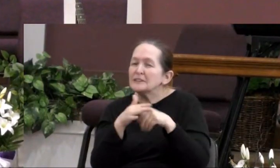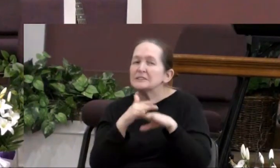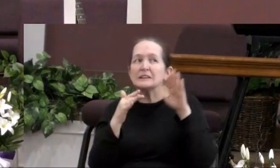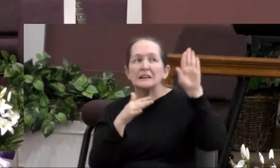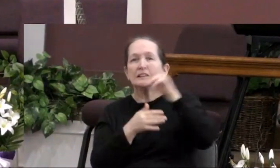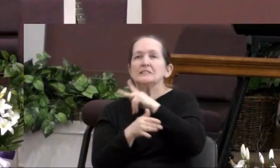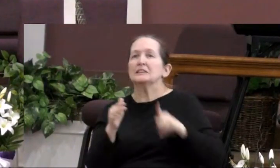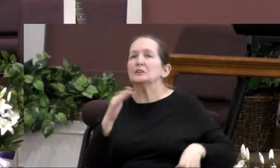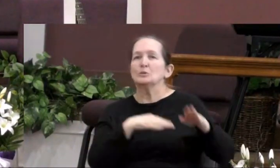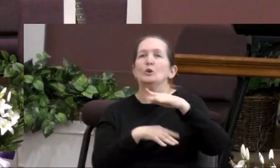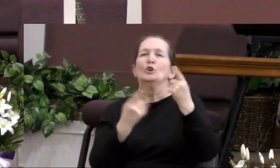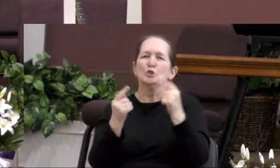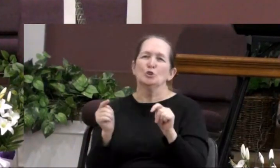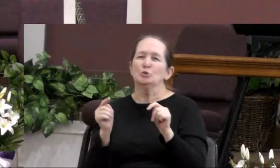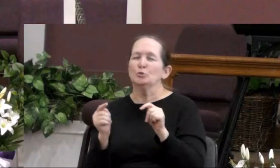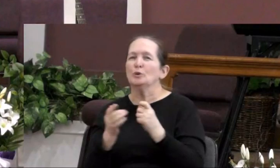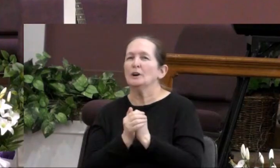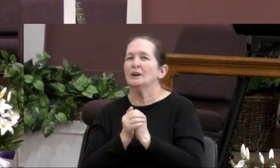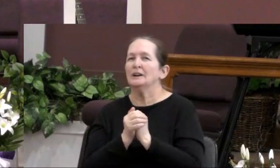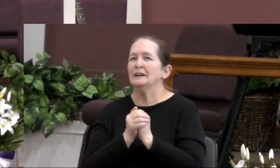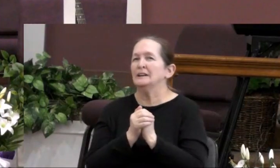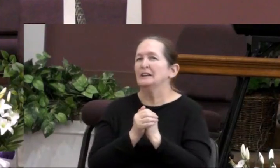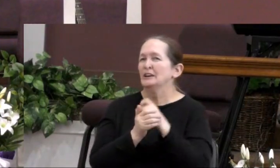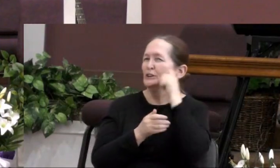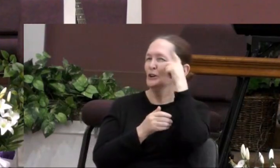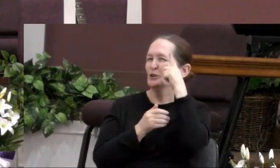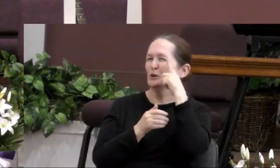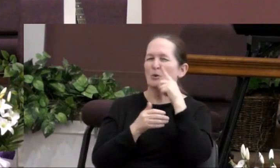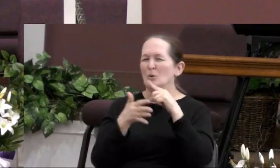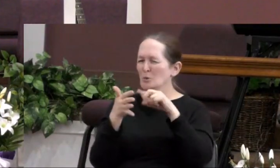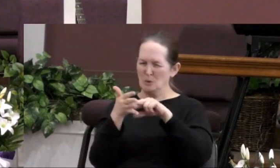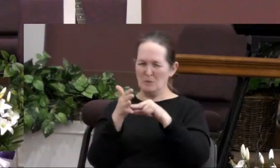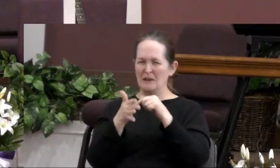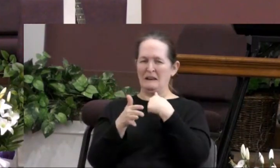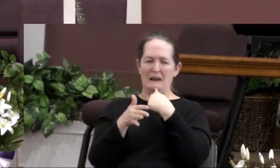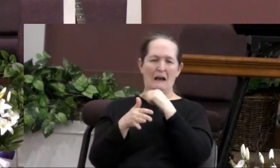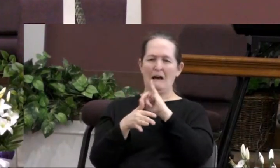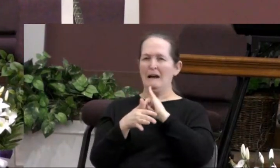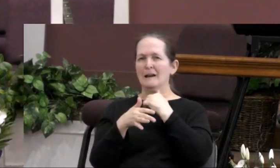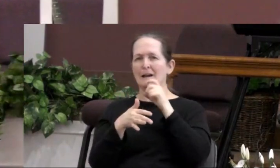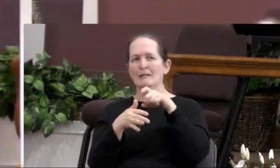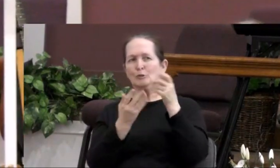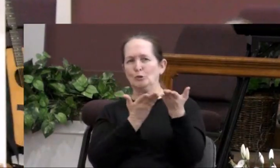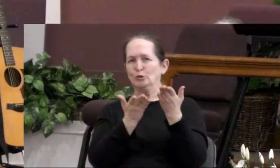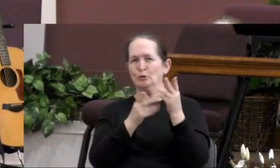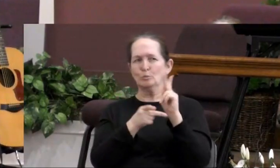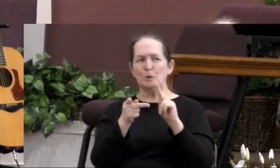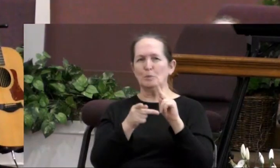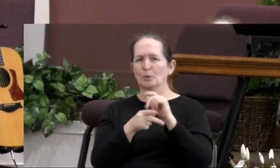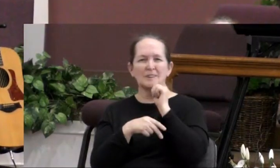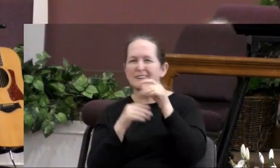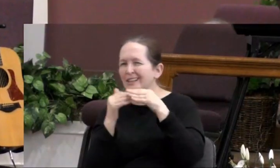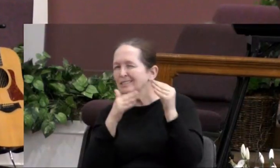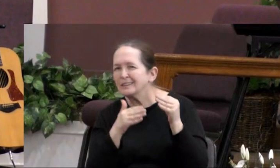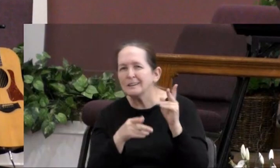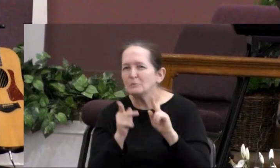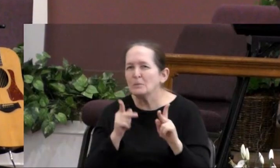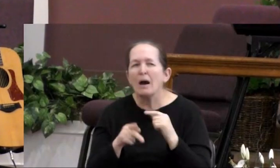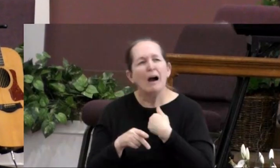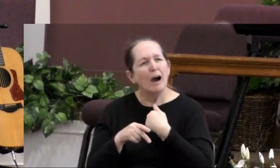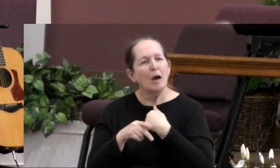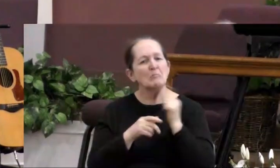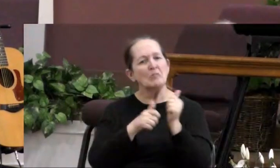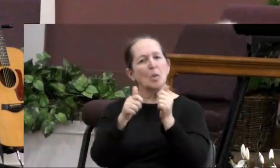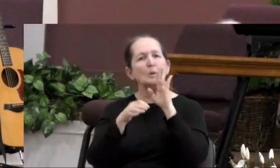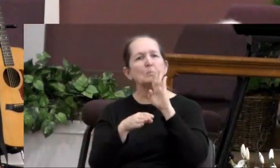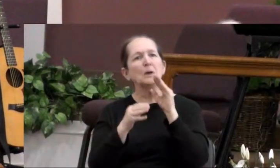get over this thing of what do you mean I have to be the servant of all instead of the leader of all? I'm following to be a